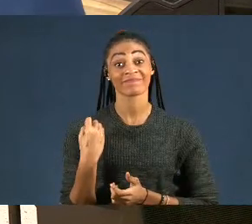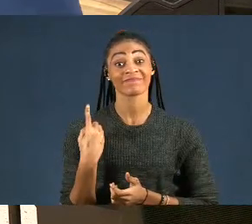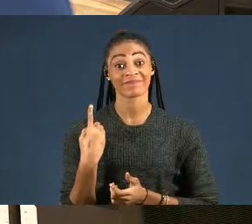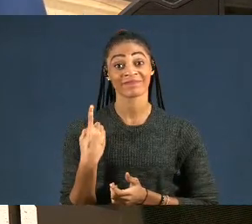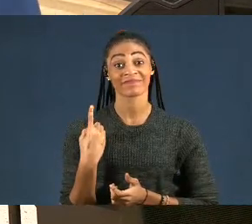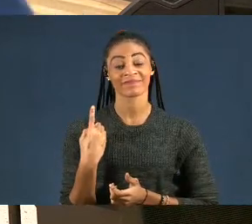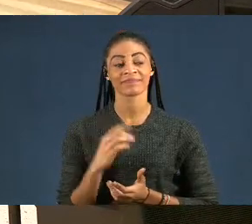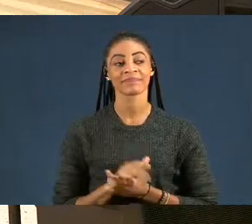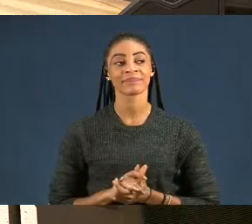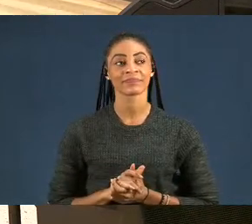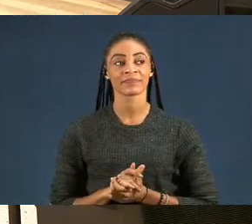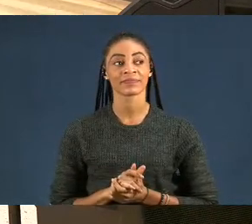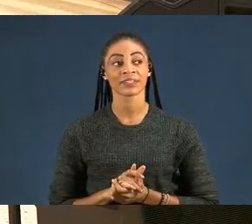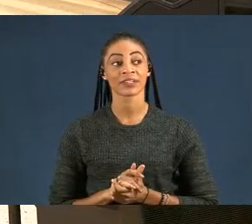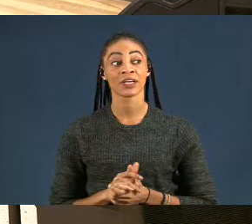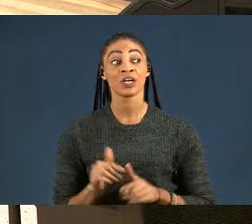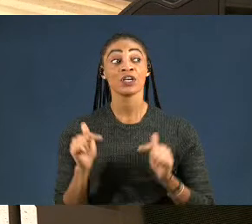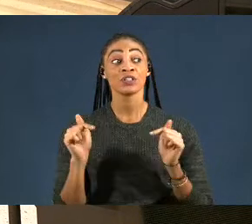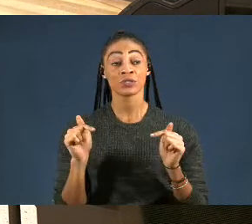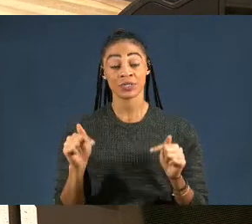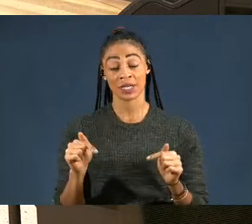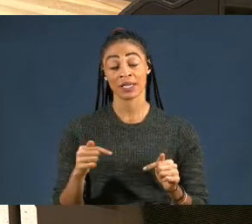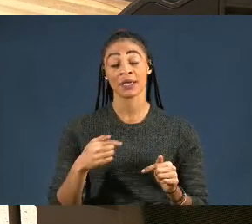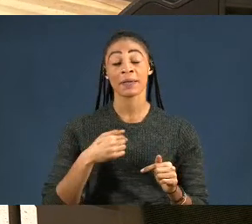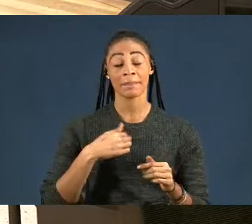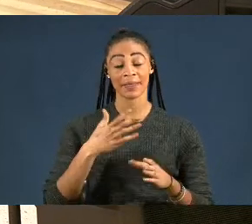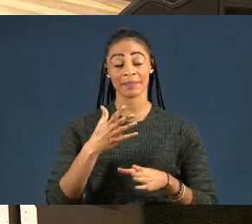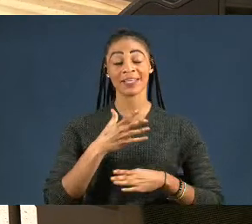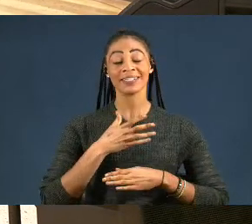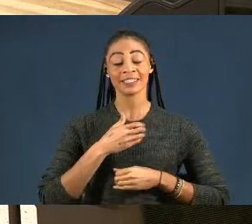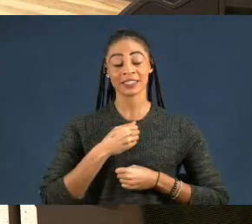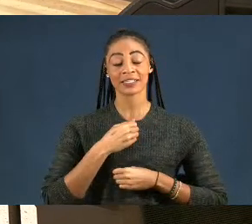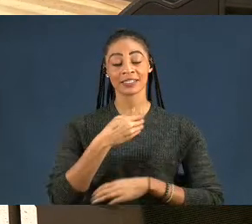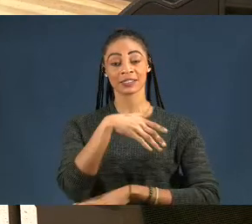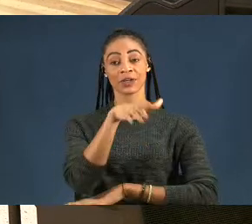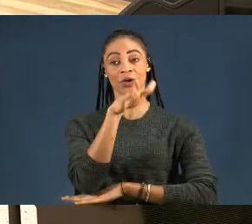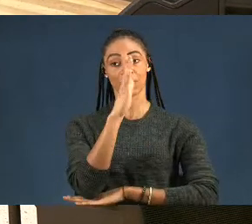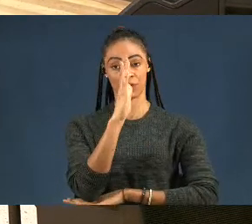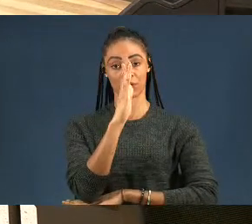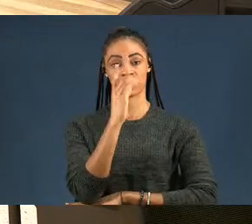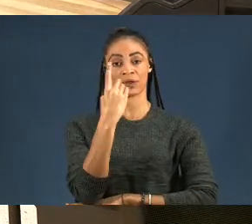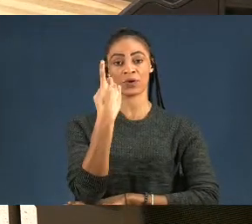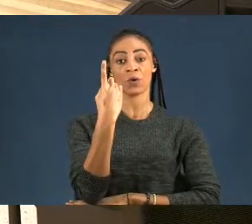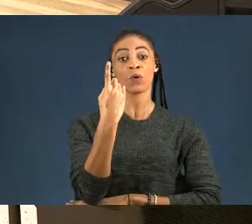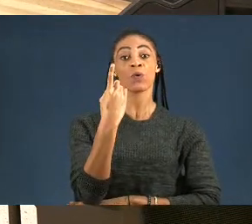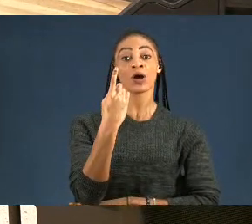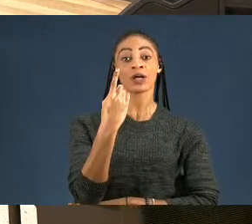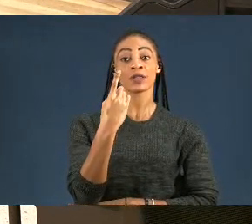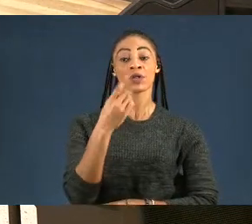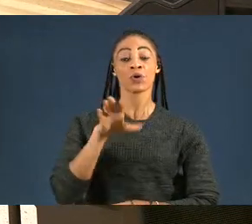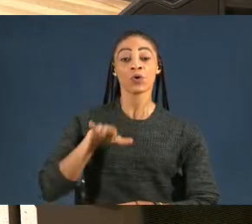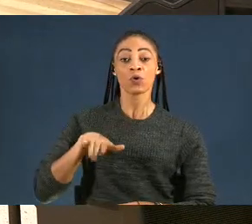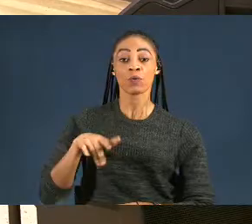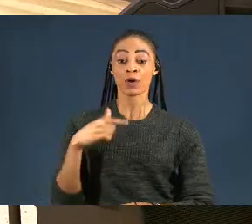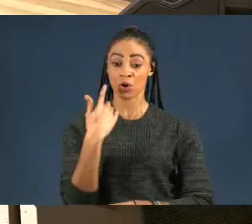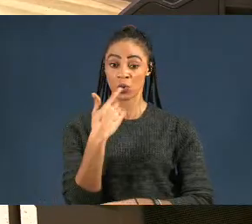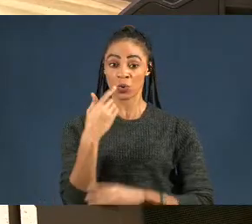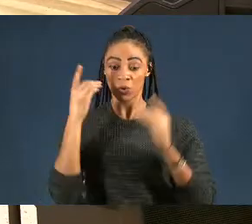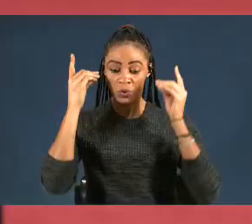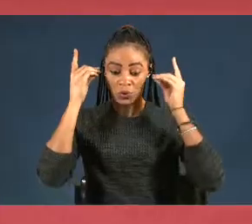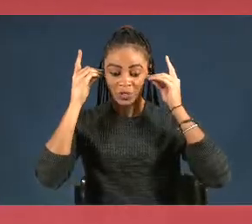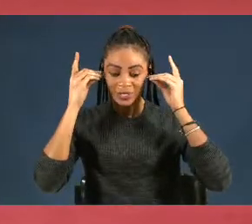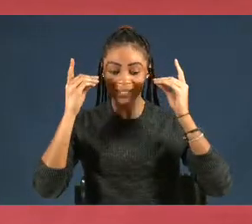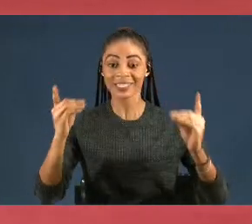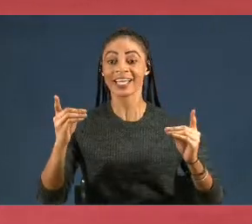used to this. But today I'm trusting God that there will be a bold woman who will say, I'm going to give my best. I'm going to